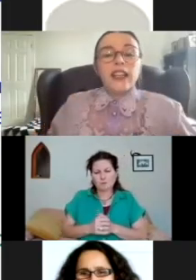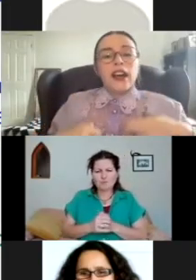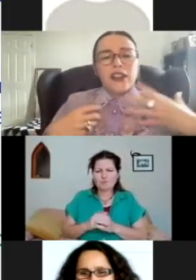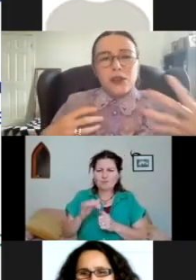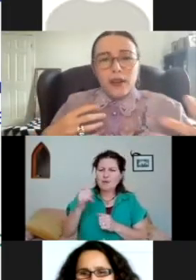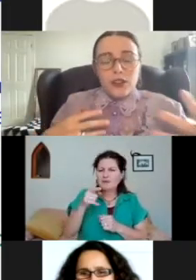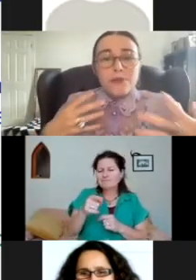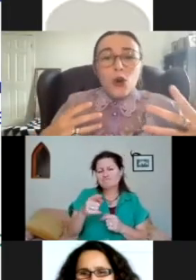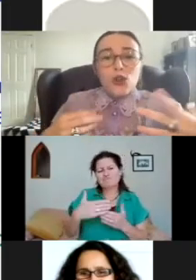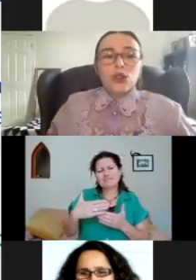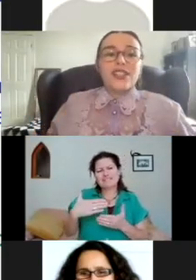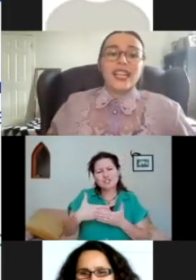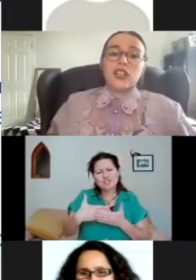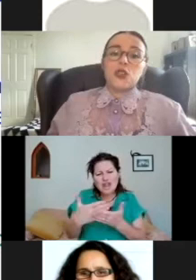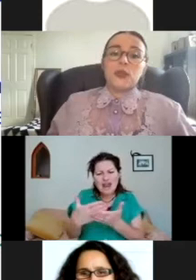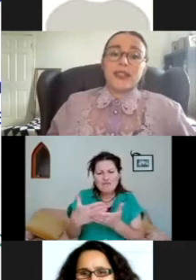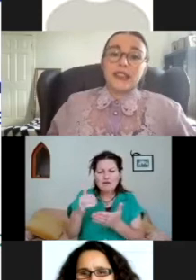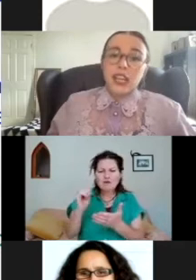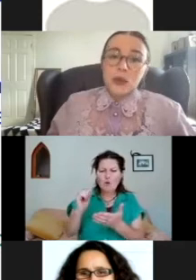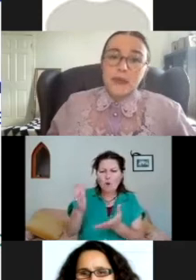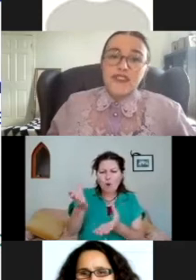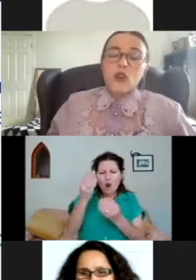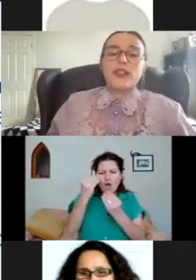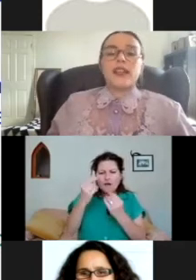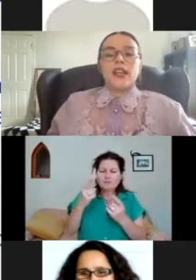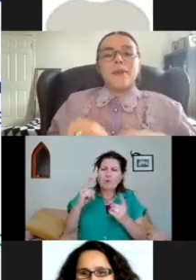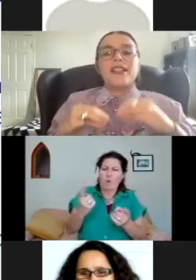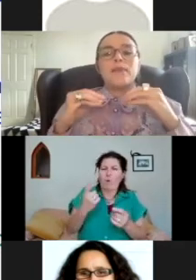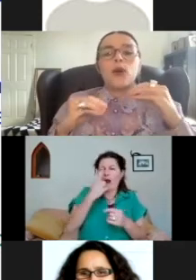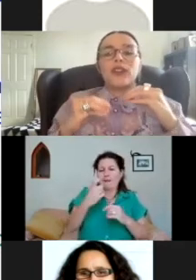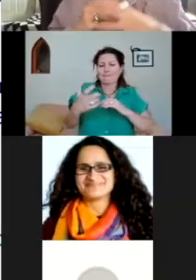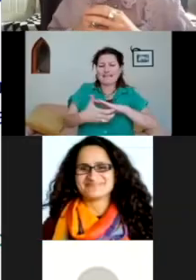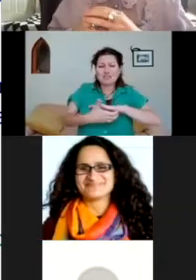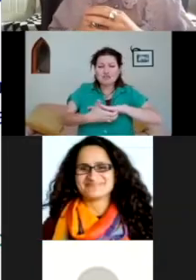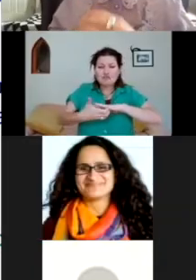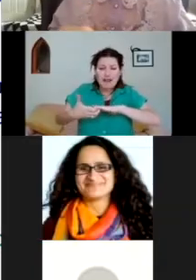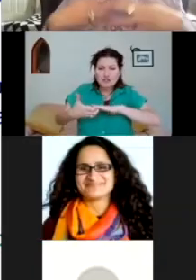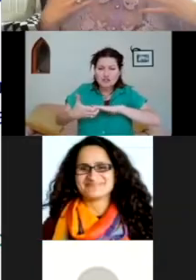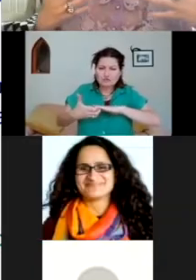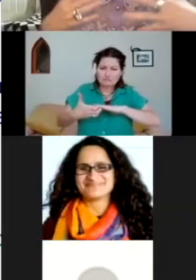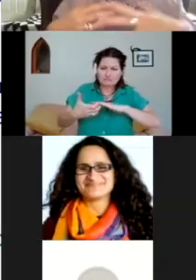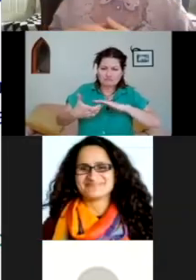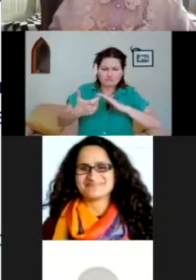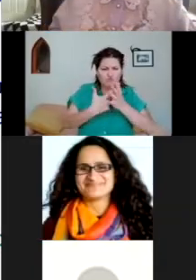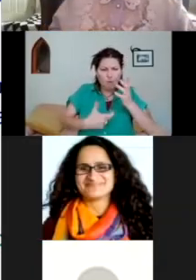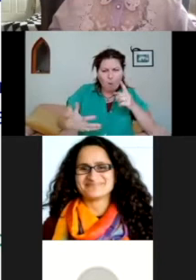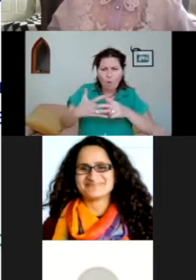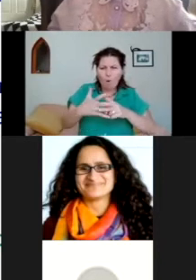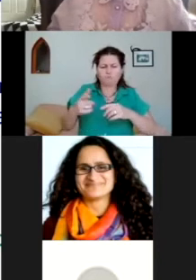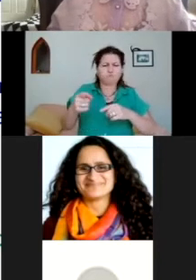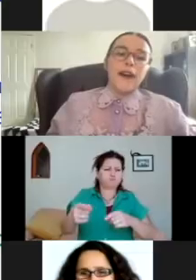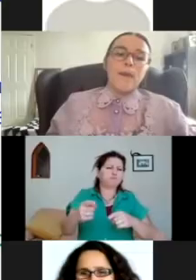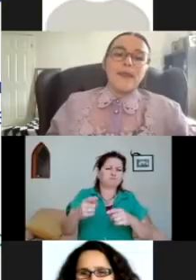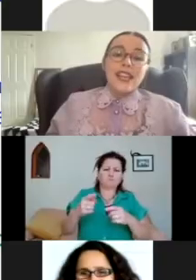learning as a small sort of scratch presentation performance, but it's important that this sort of public